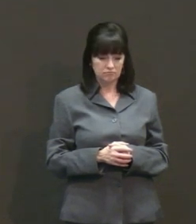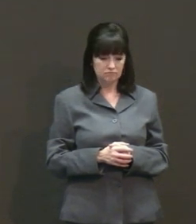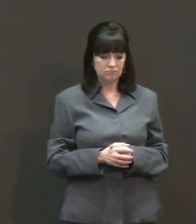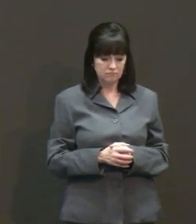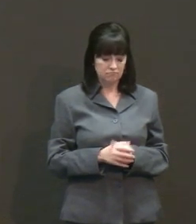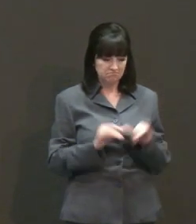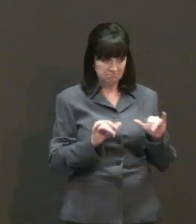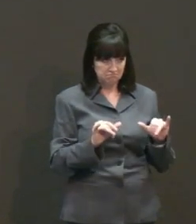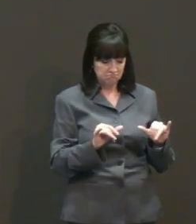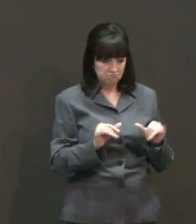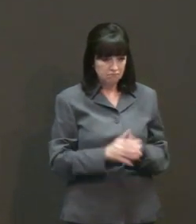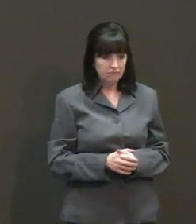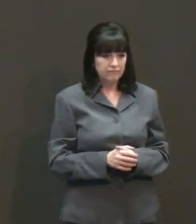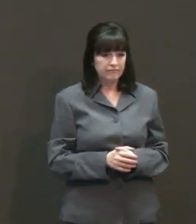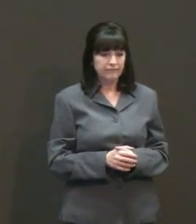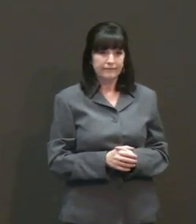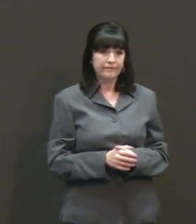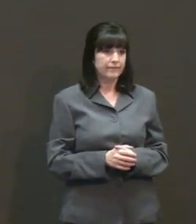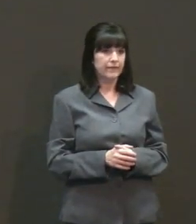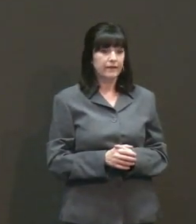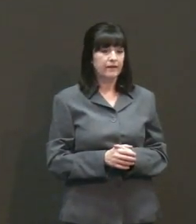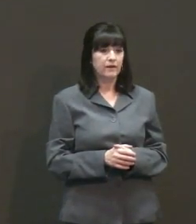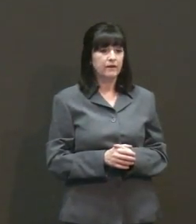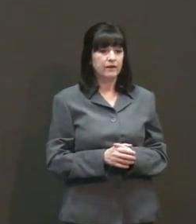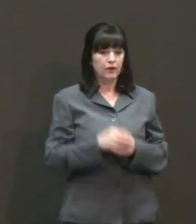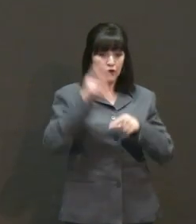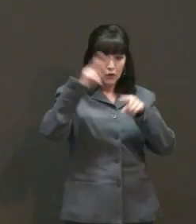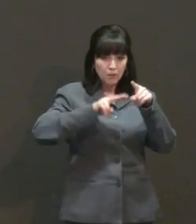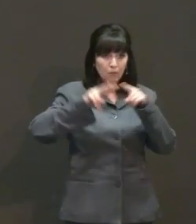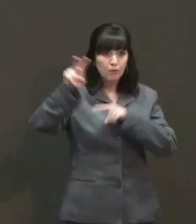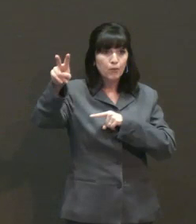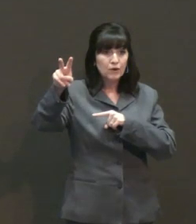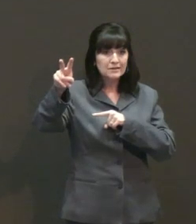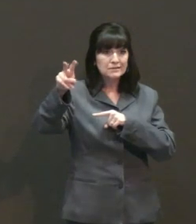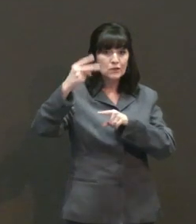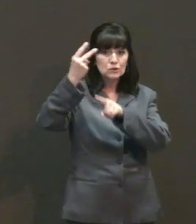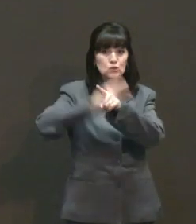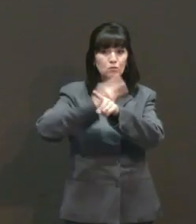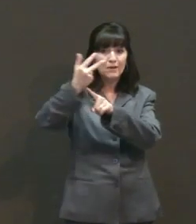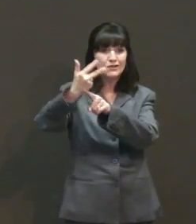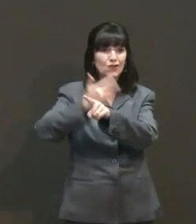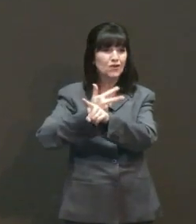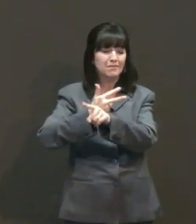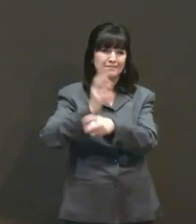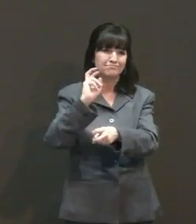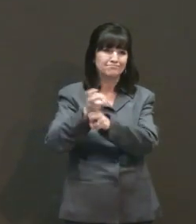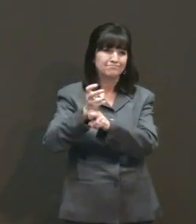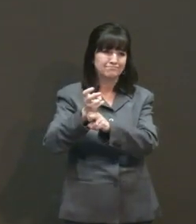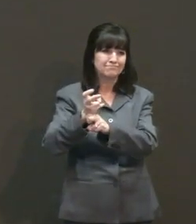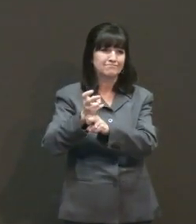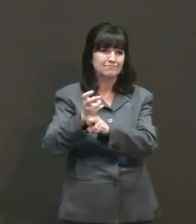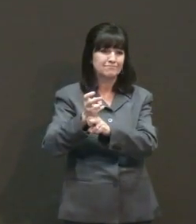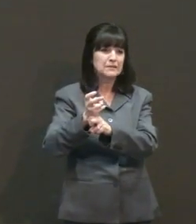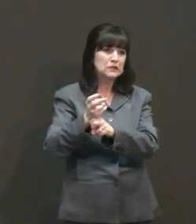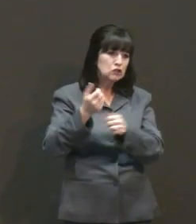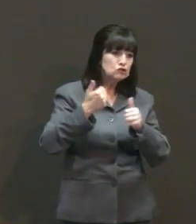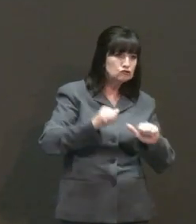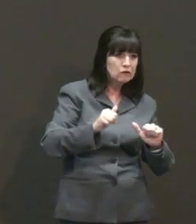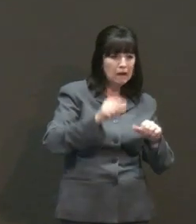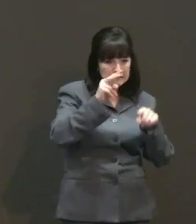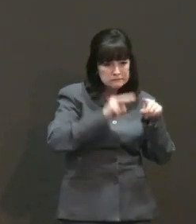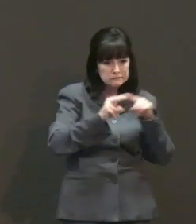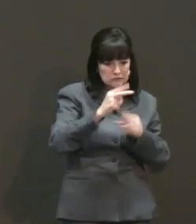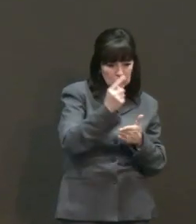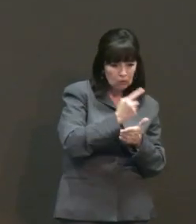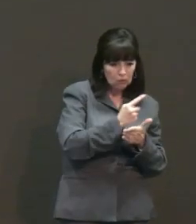we can't be certain about what's going to happen a week from now, let alone 2 or 3 months from now. The further out we get, I think the